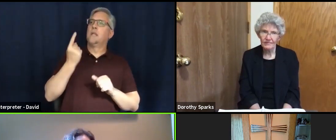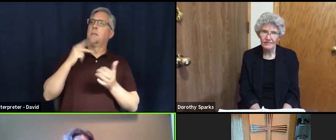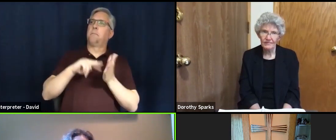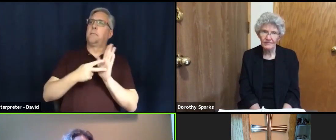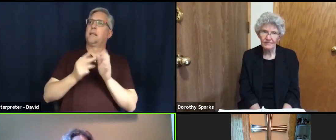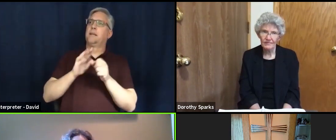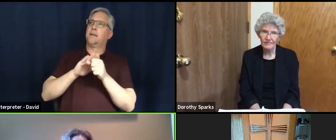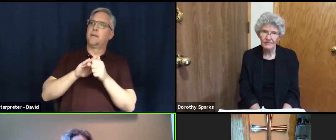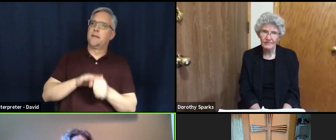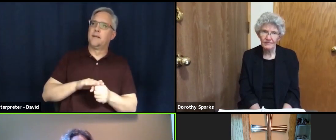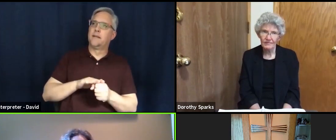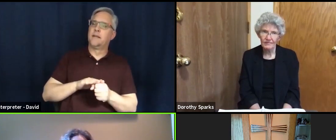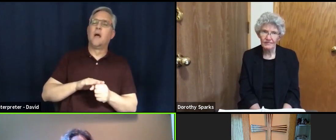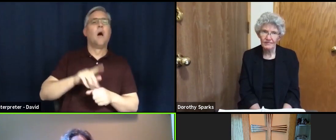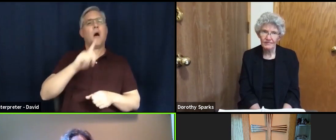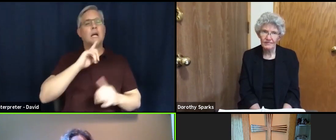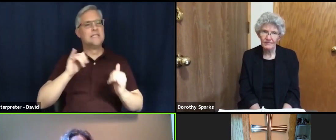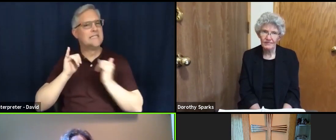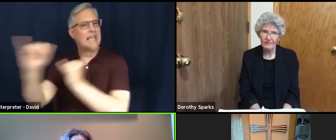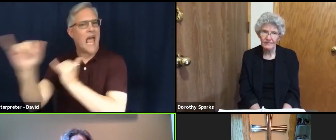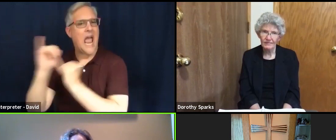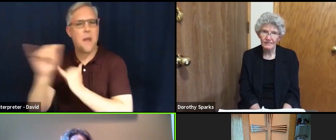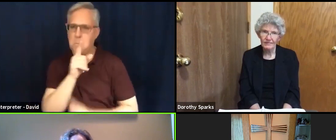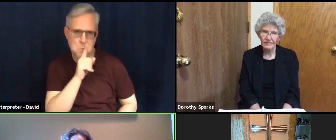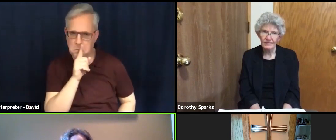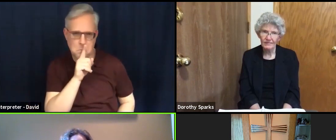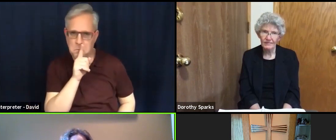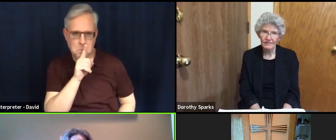It's not the same,